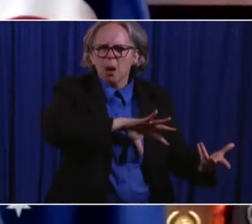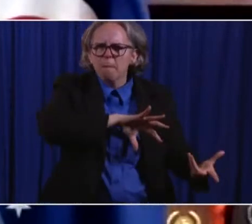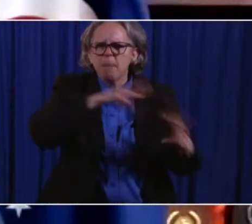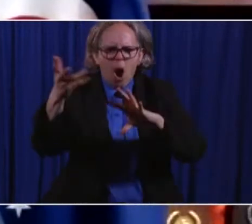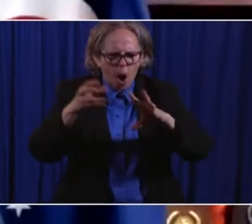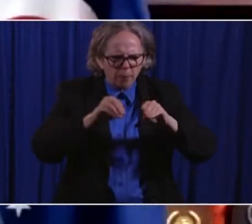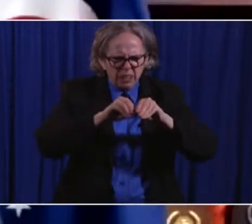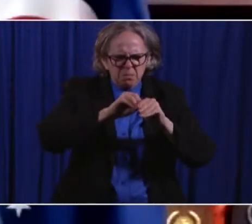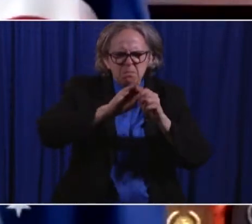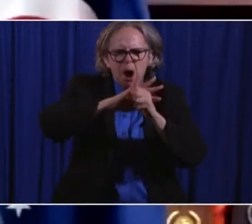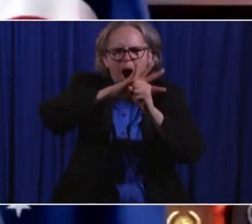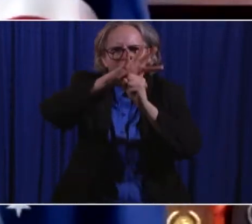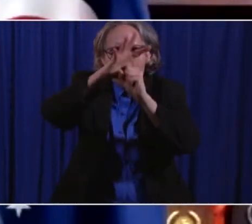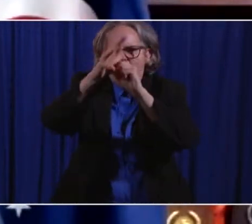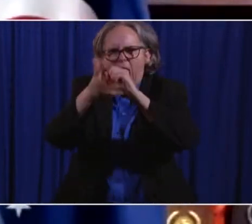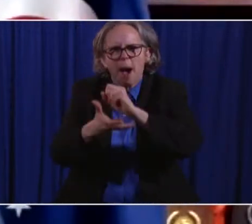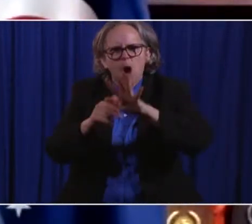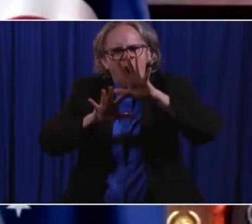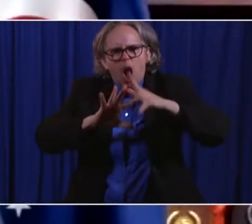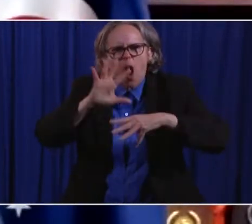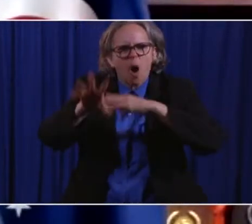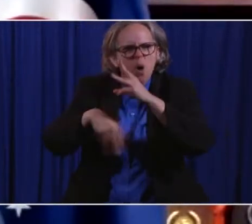conversation without